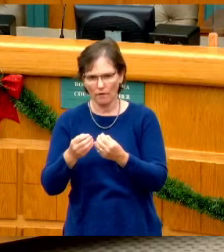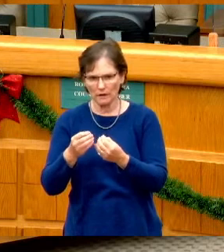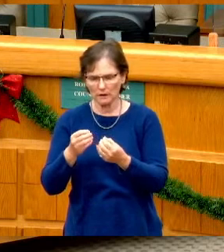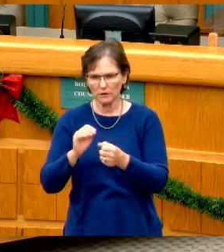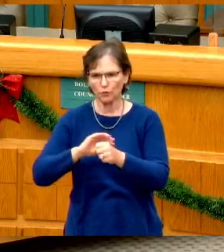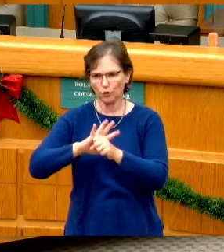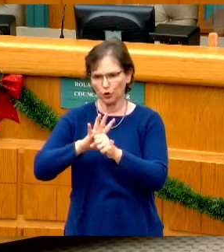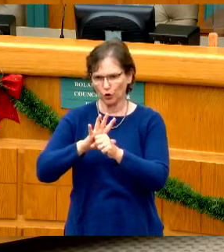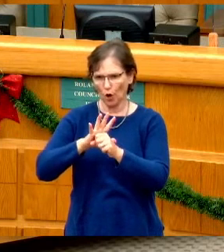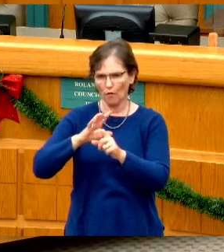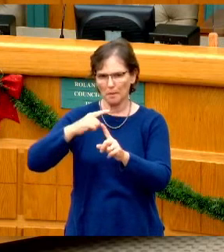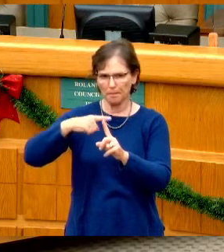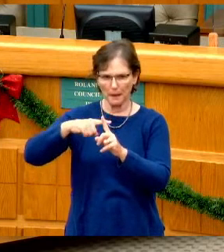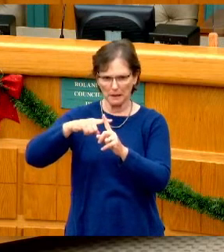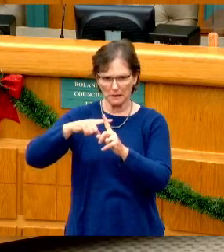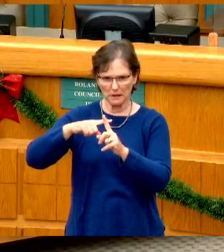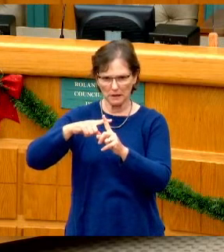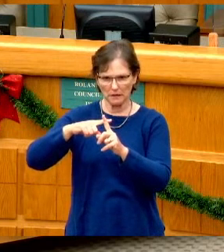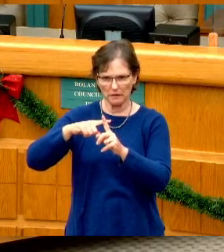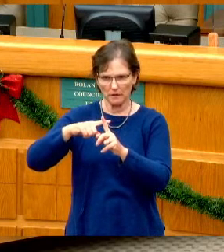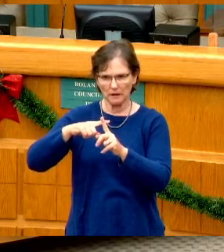COVID-19 cases, as well as